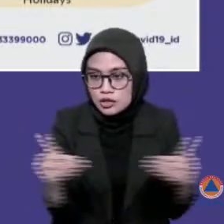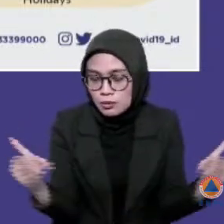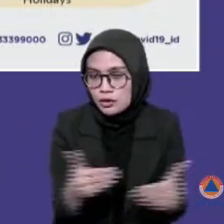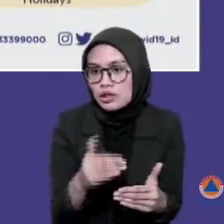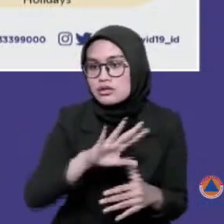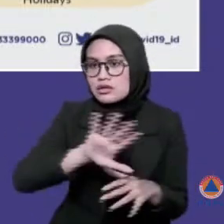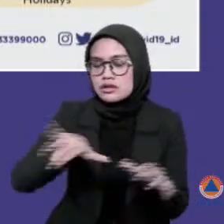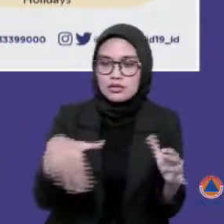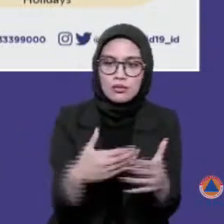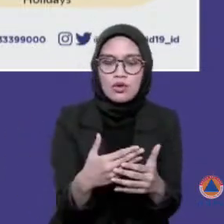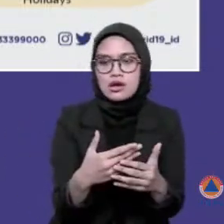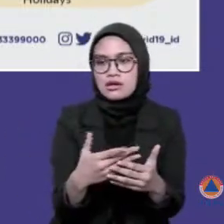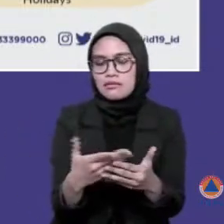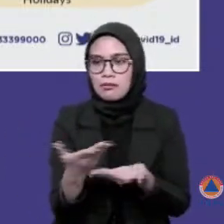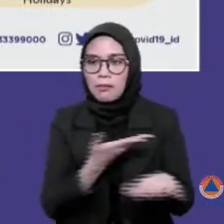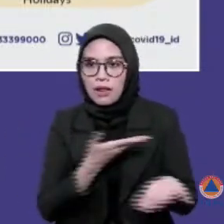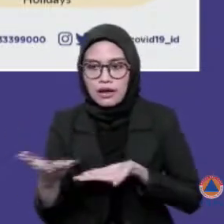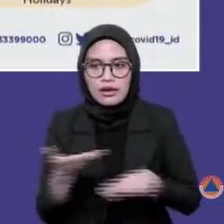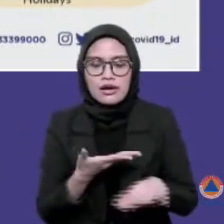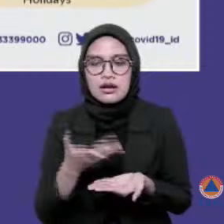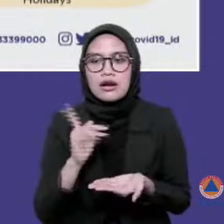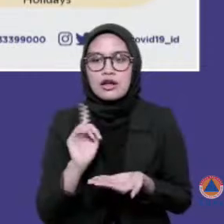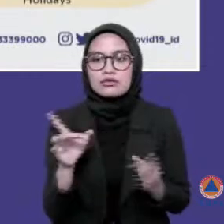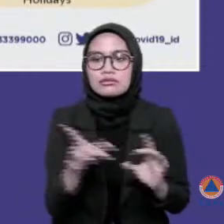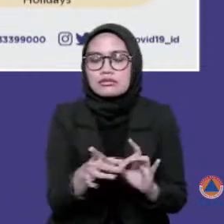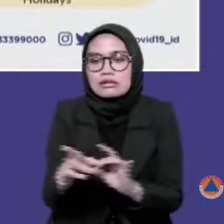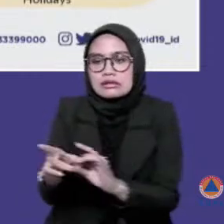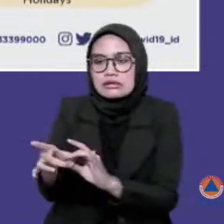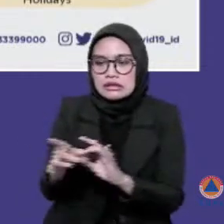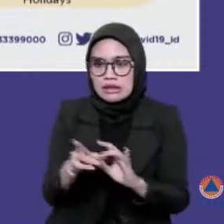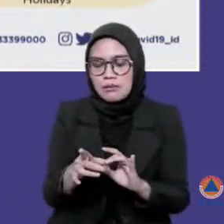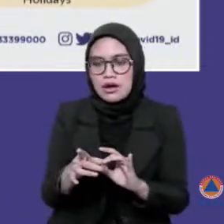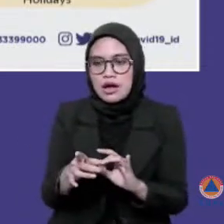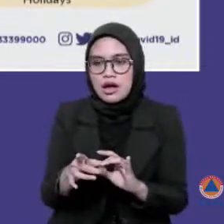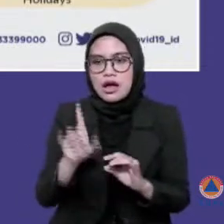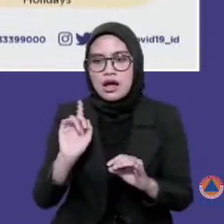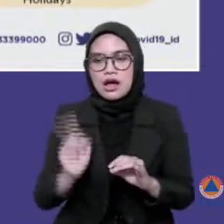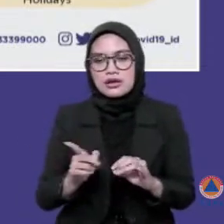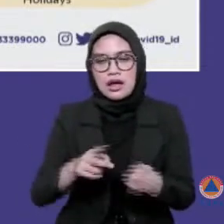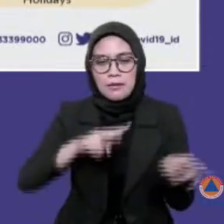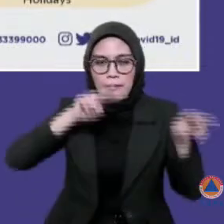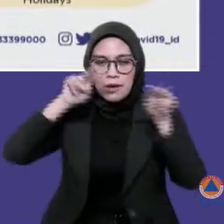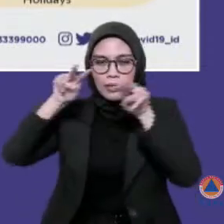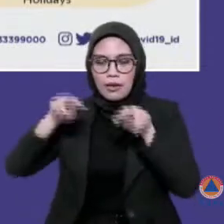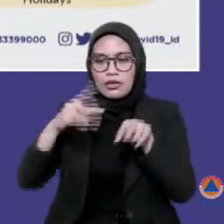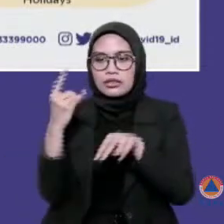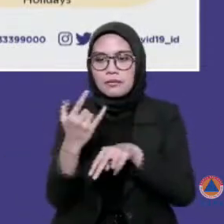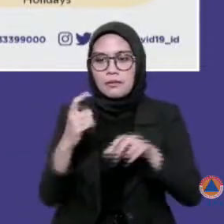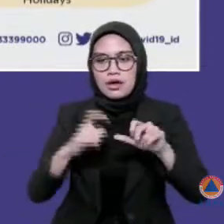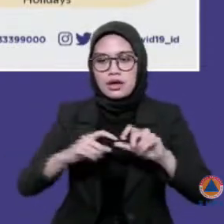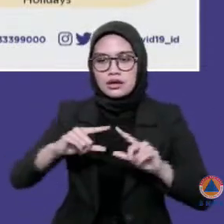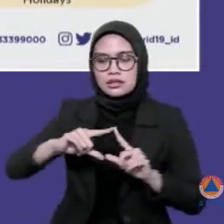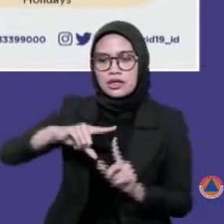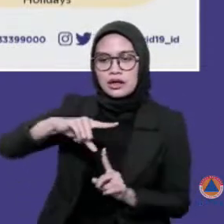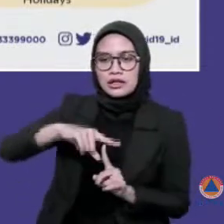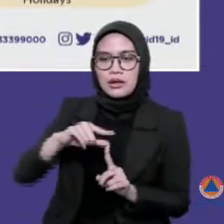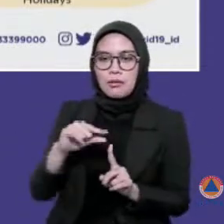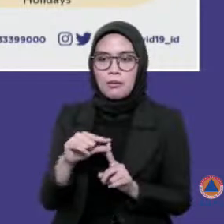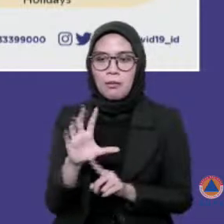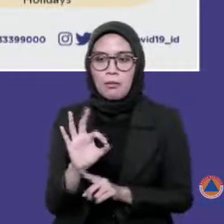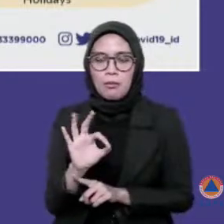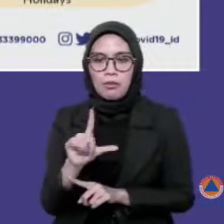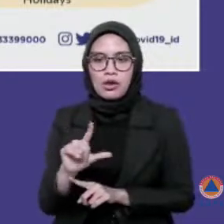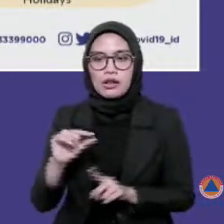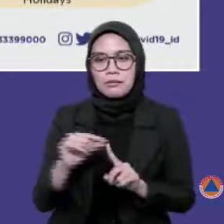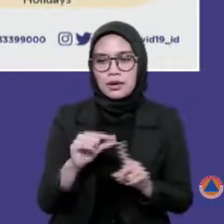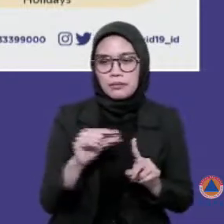the Civil Service Police Unit, or Satpol PP, together with the military and police